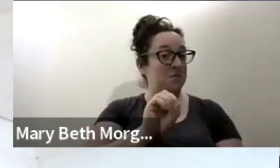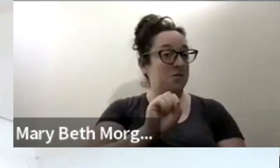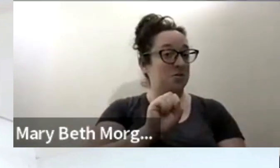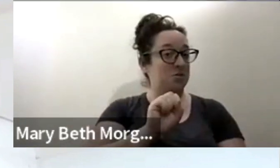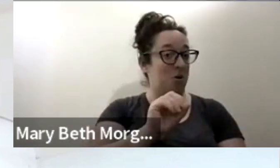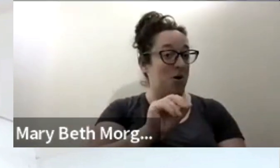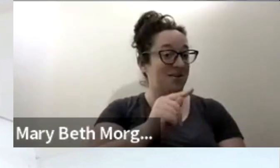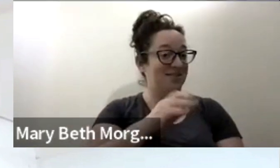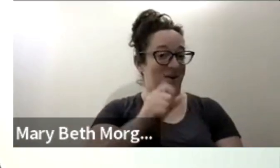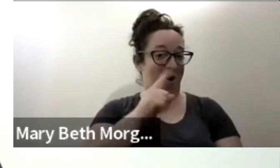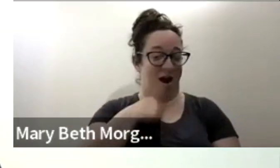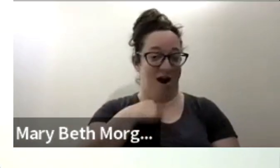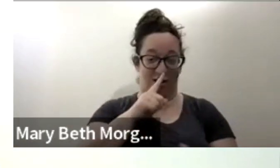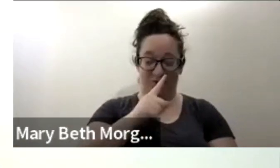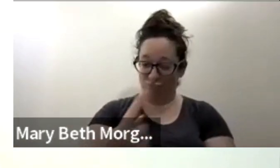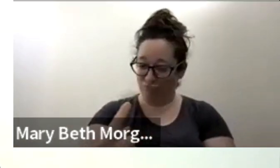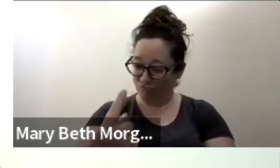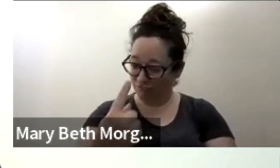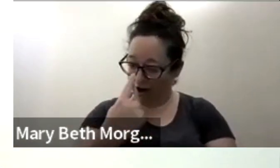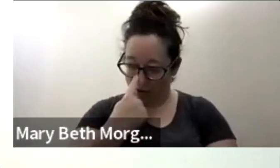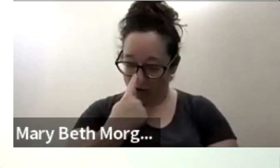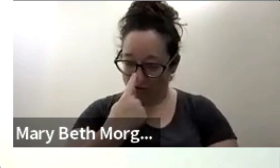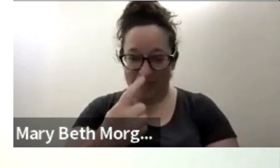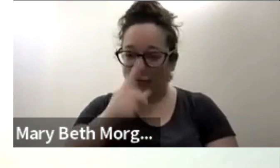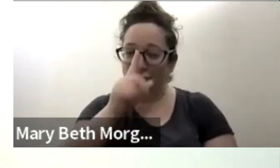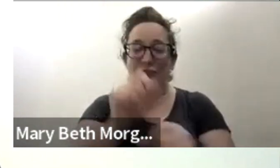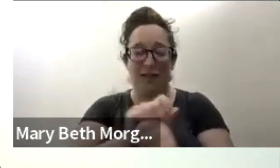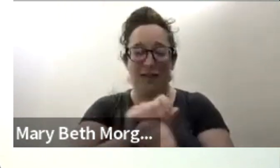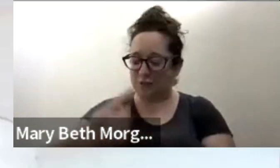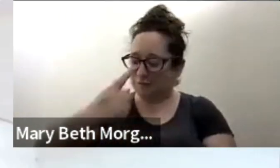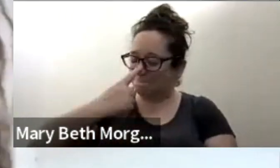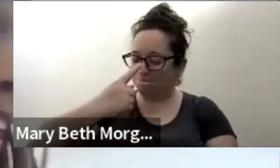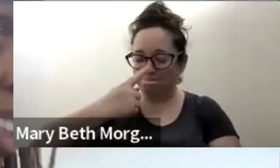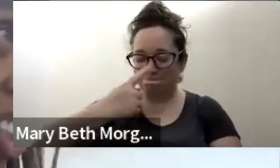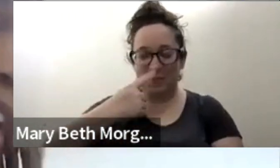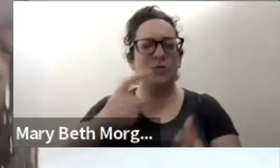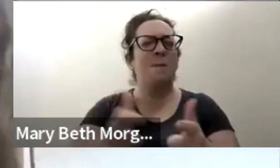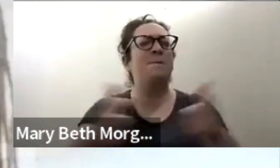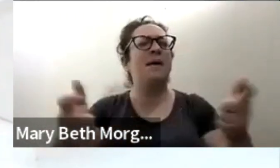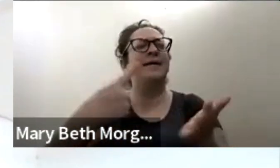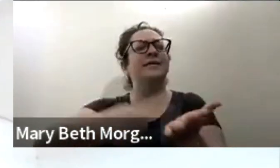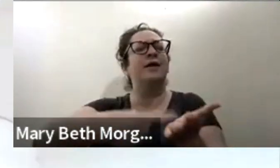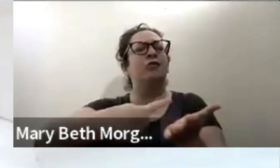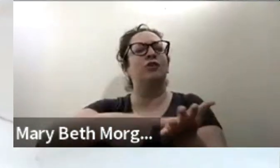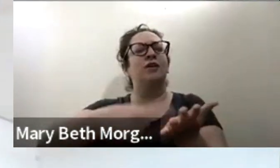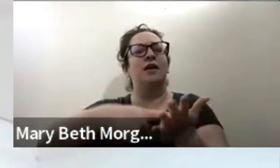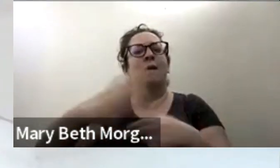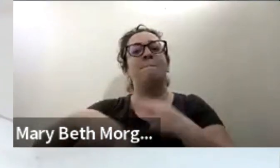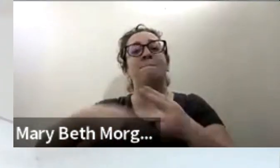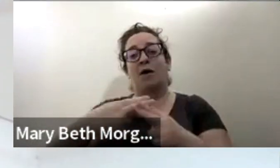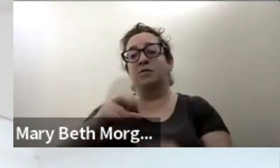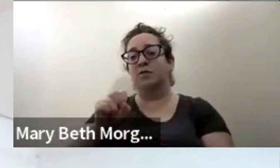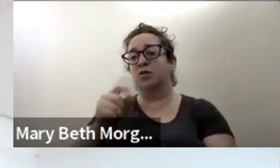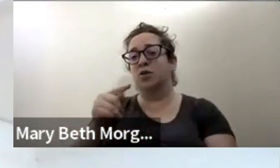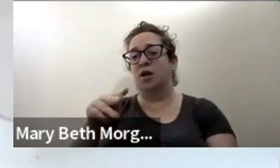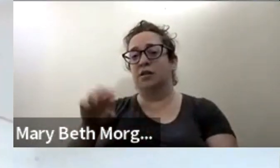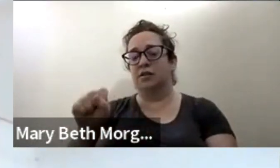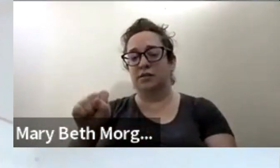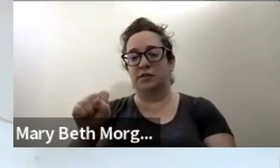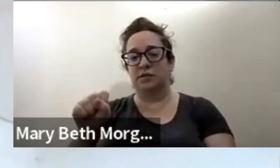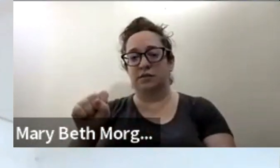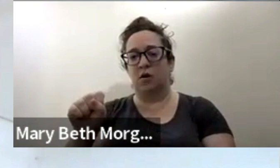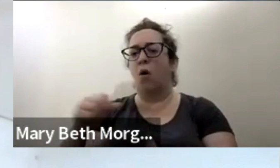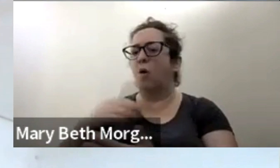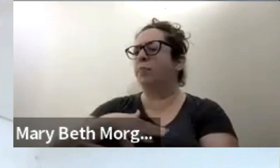on the nose. Yeah. Startlingly. I mean, there's a big discussion with the sonnets as to, please